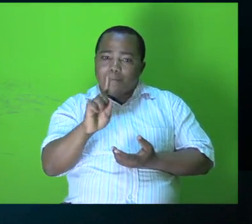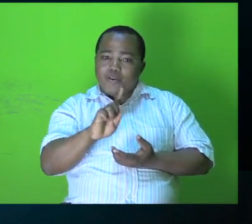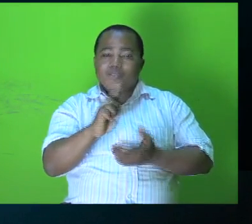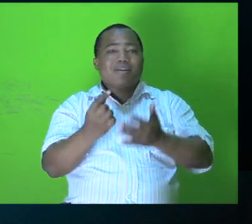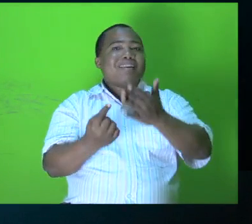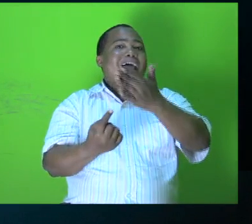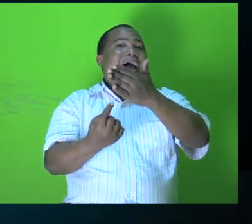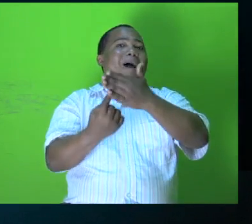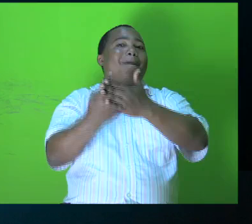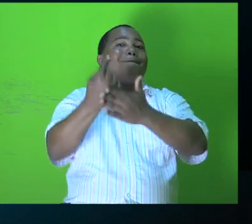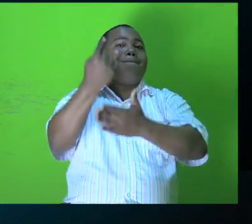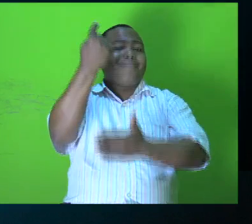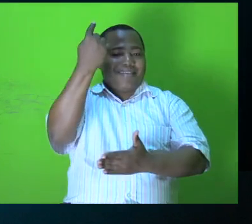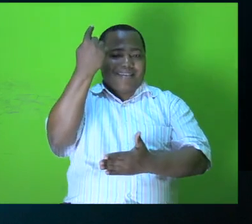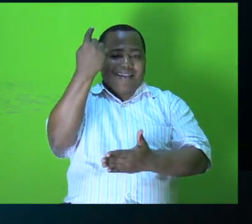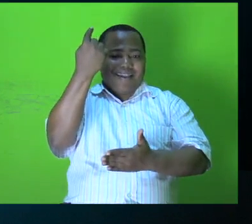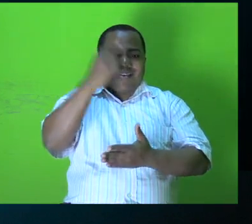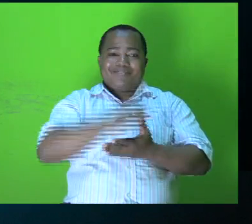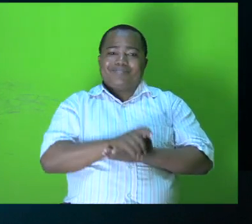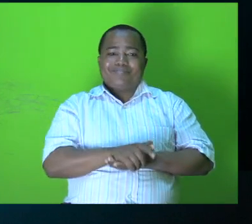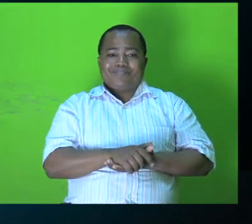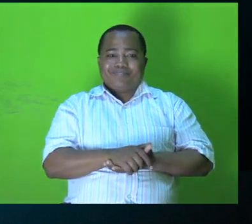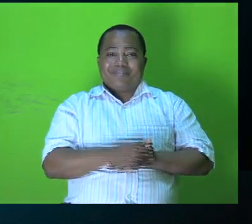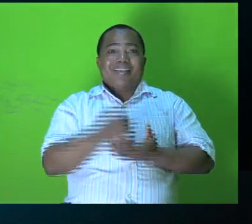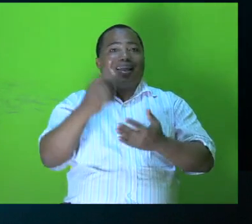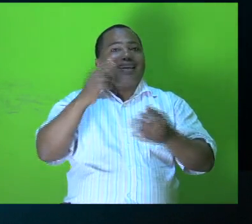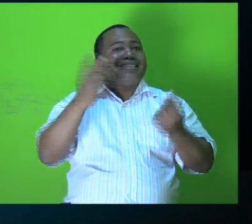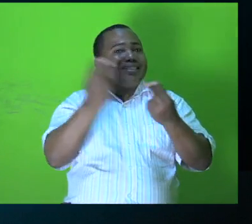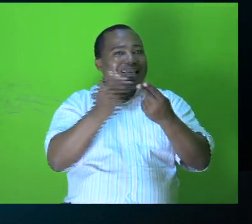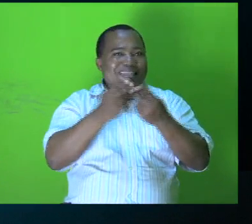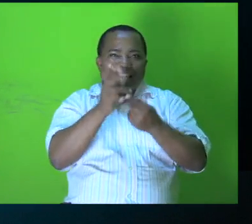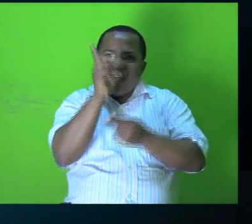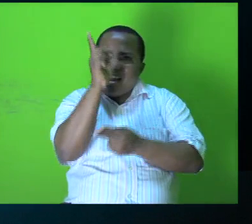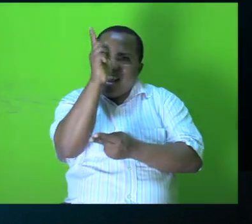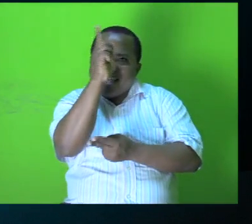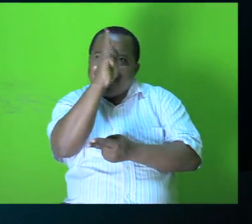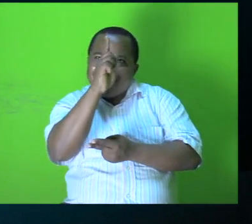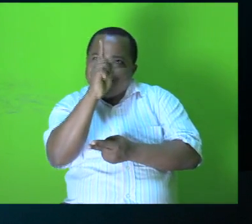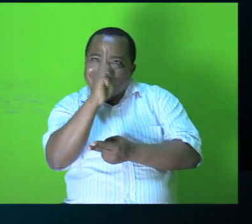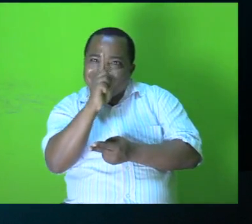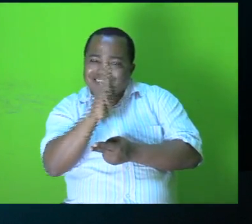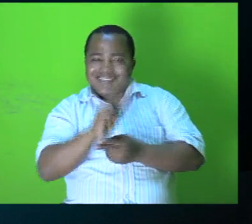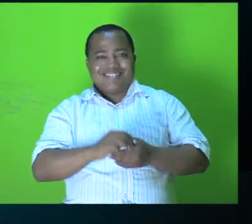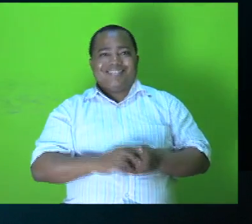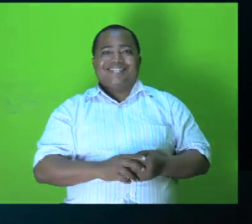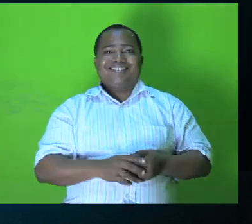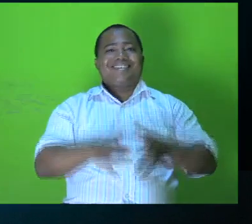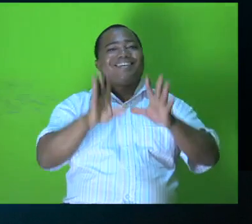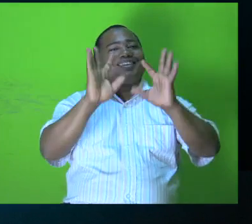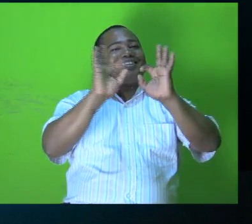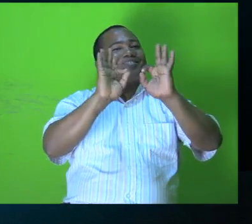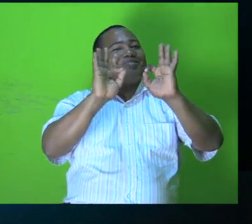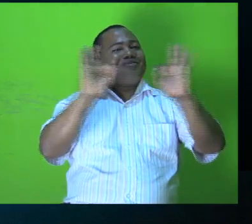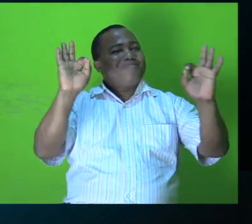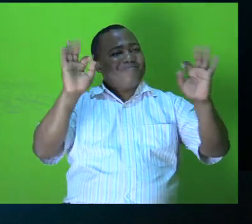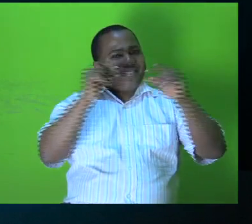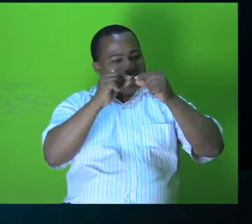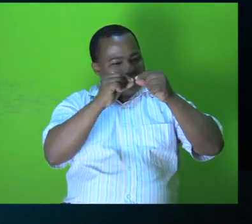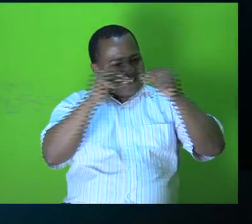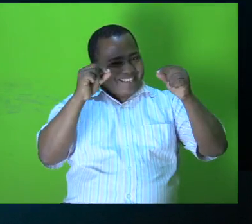appear at the thin chromatin threads. Good. Clap